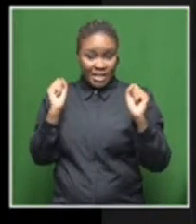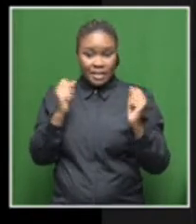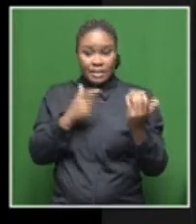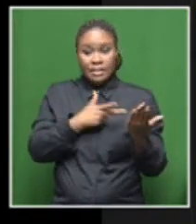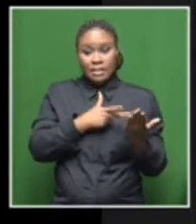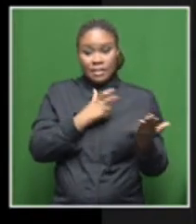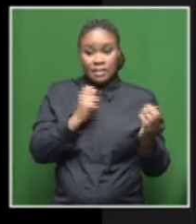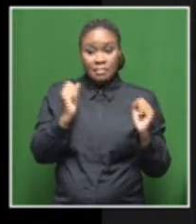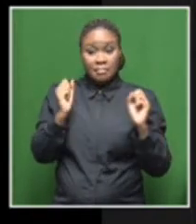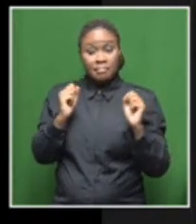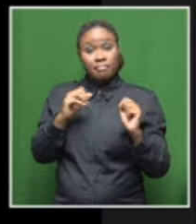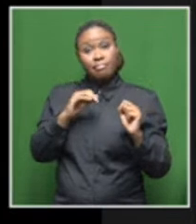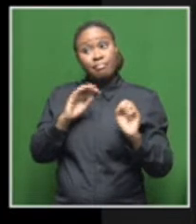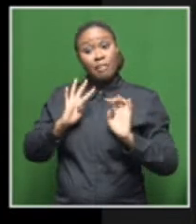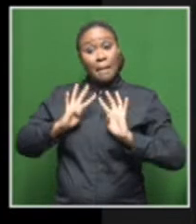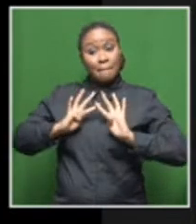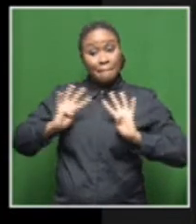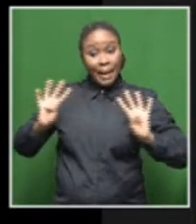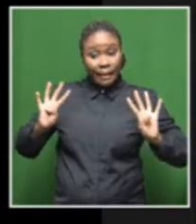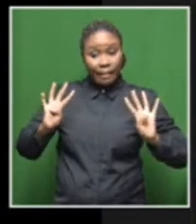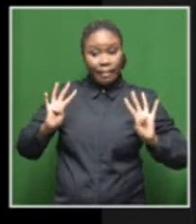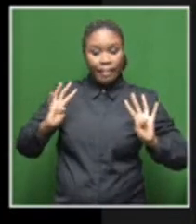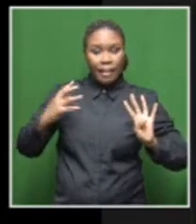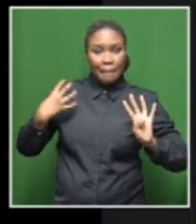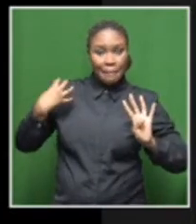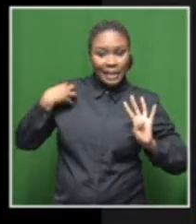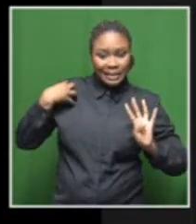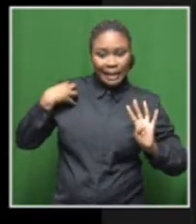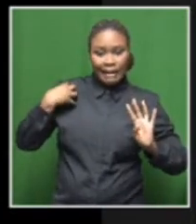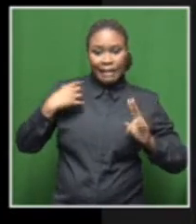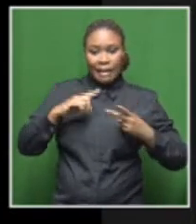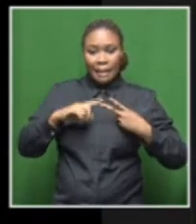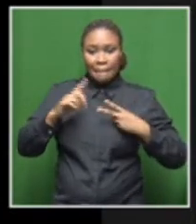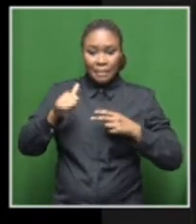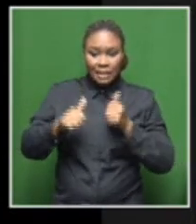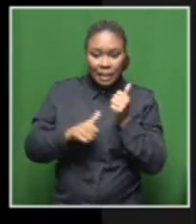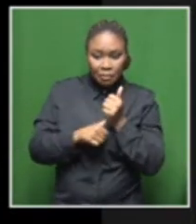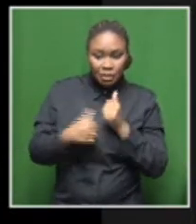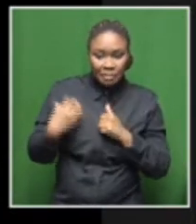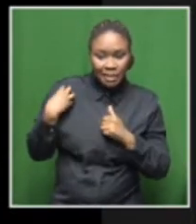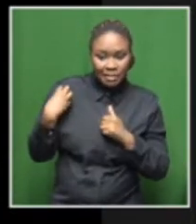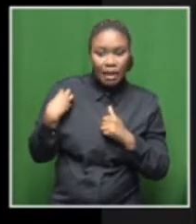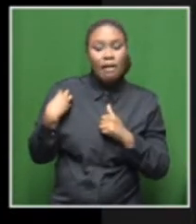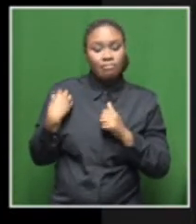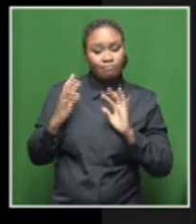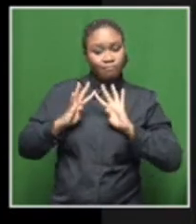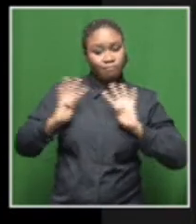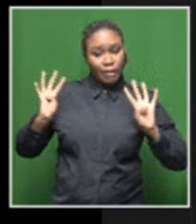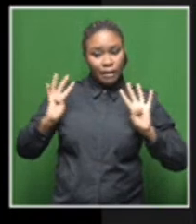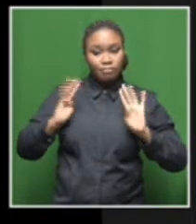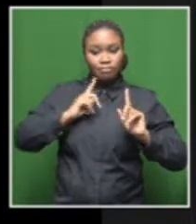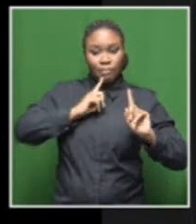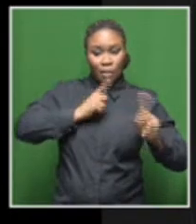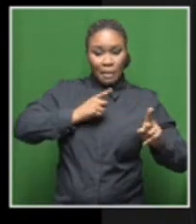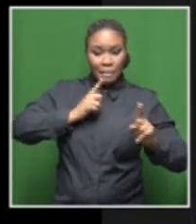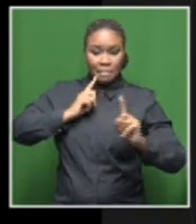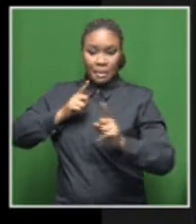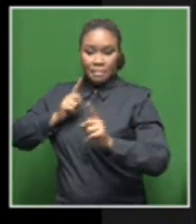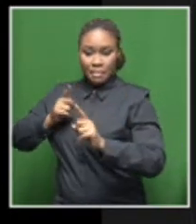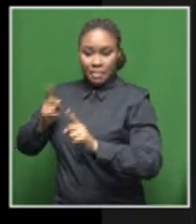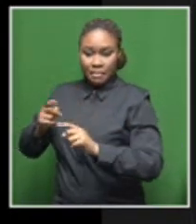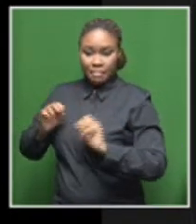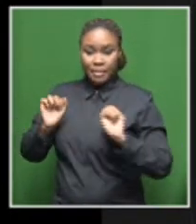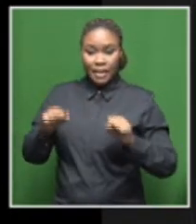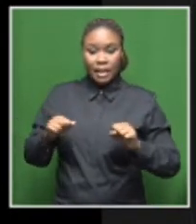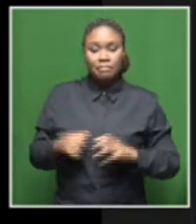Minister, Deputy, and the panelists to respond while waiting for the second batch of follow-up questions. The first